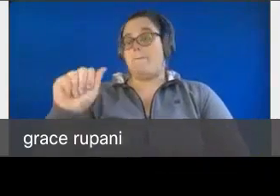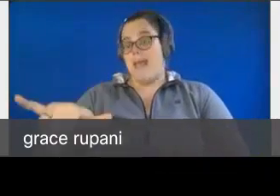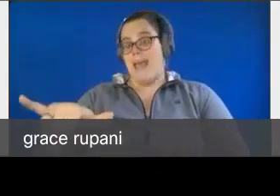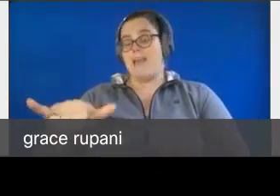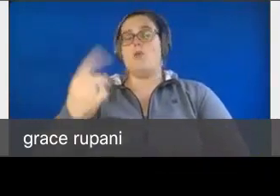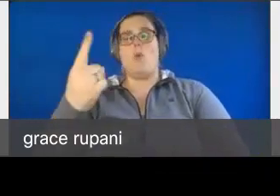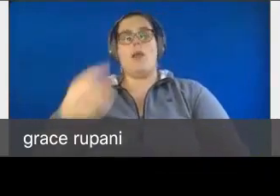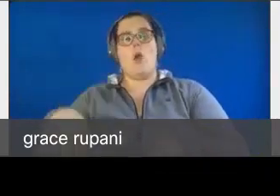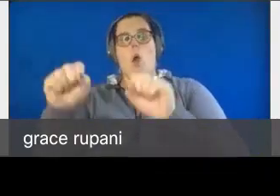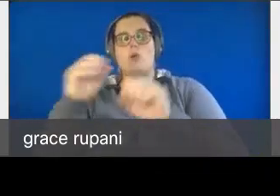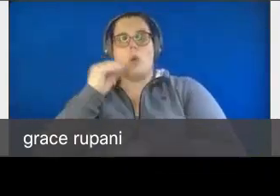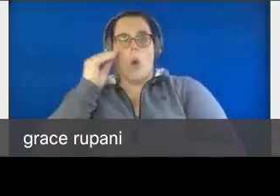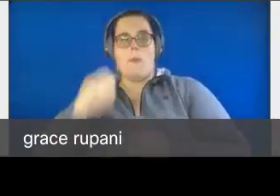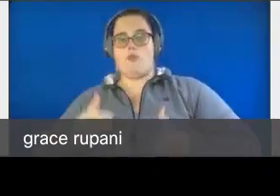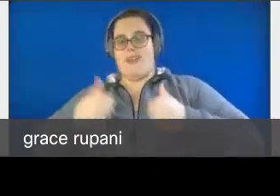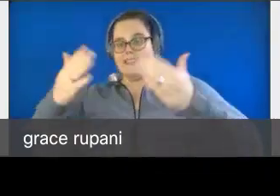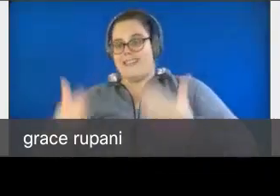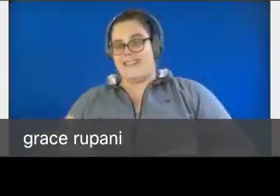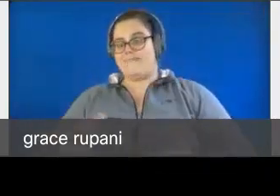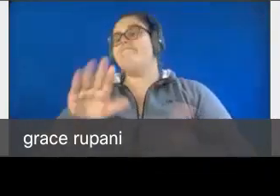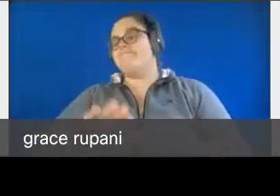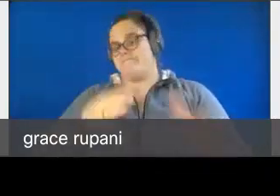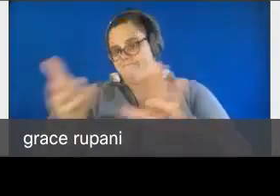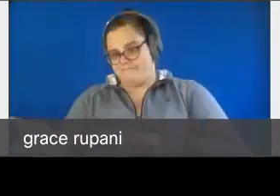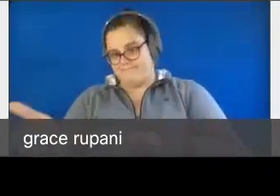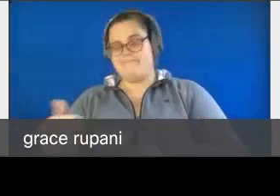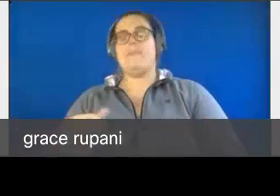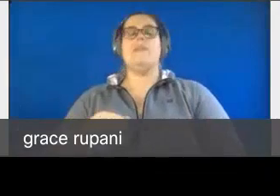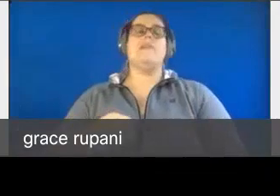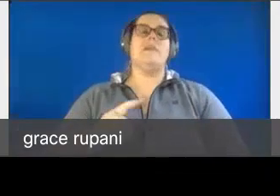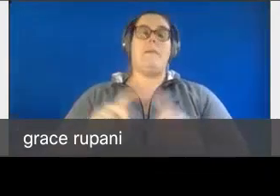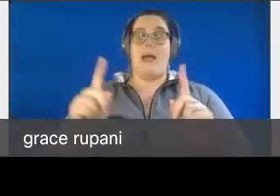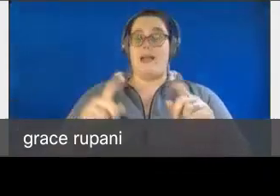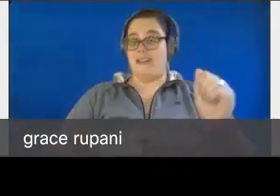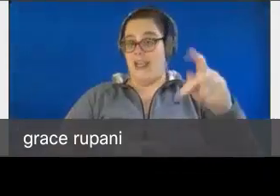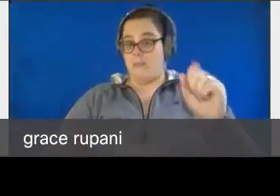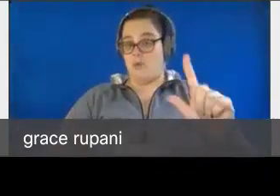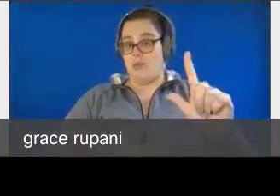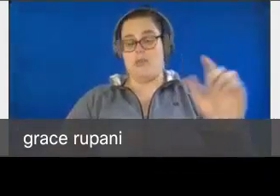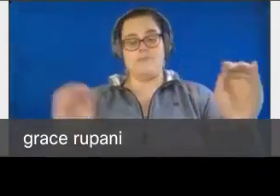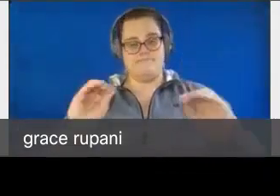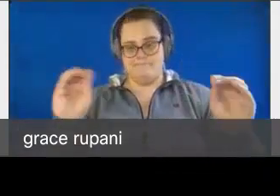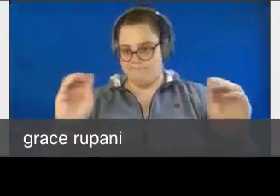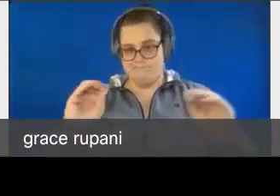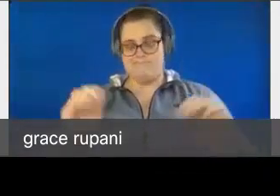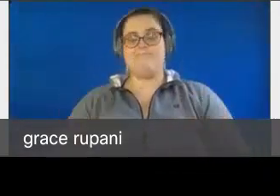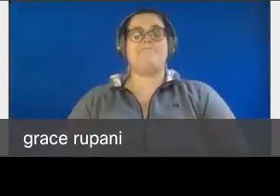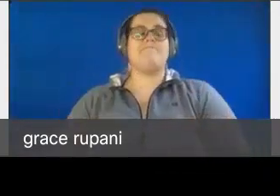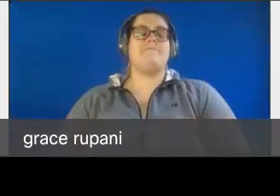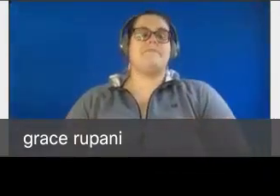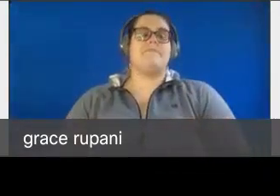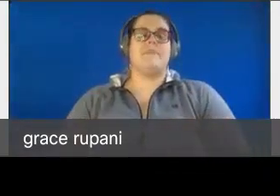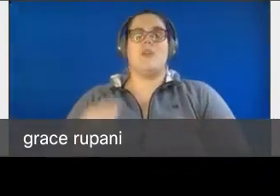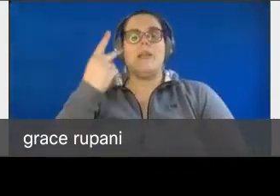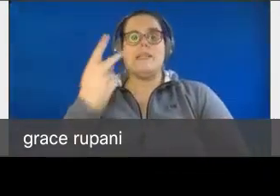from COVID-19. However, in April, we have not had any deaths from COVID-19. As you can see, a